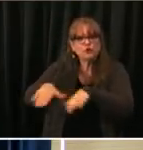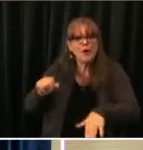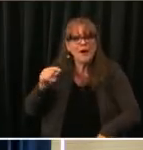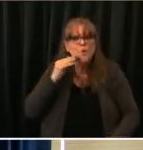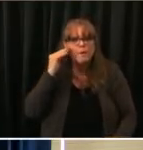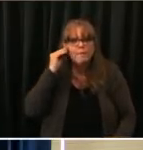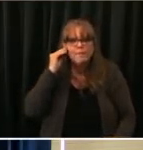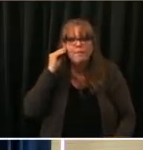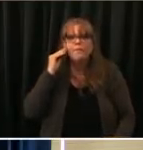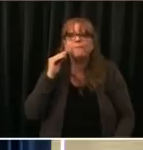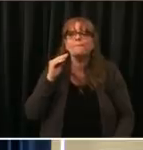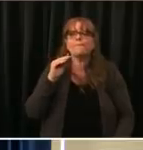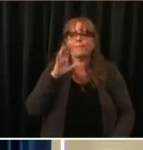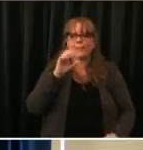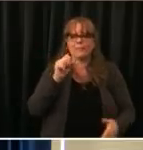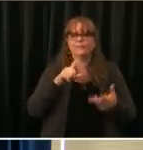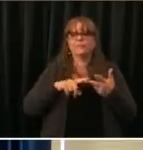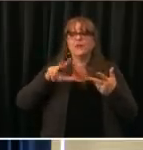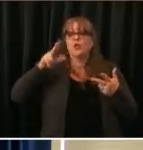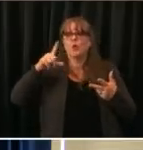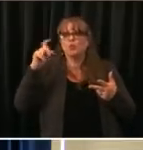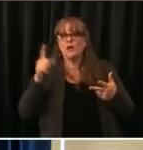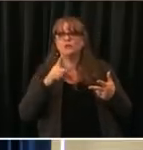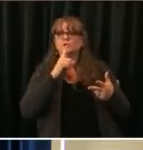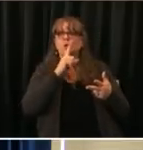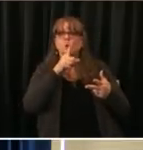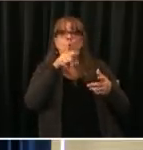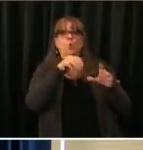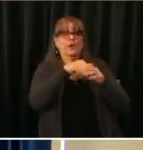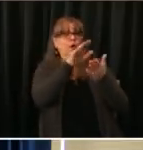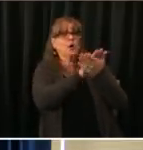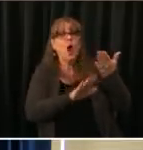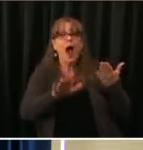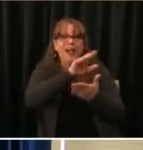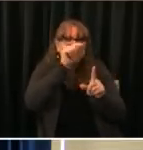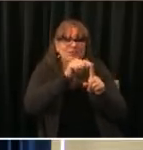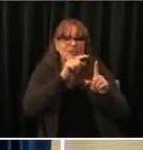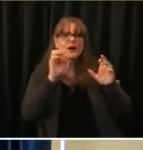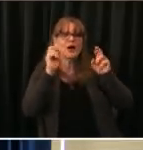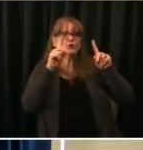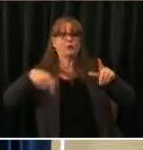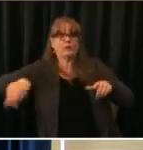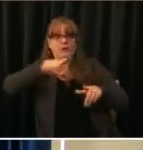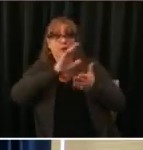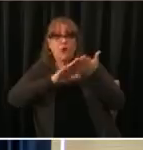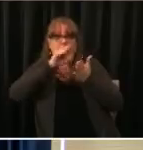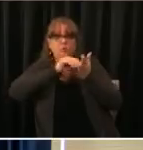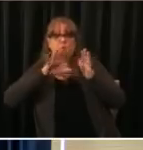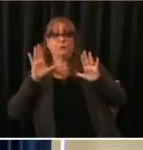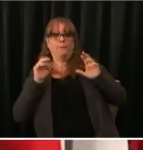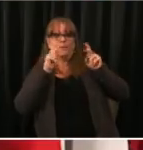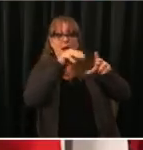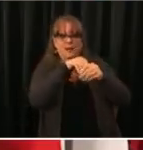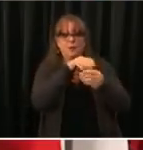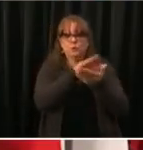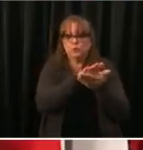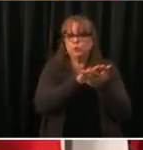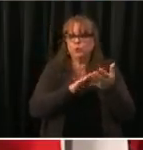higher education might be eligible, especially in community colleges where many of those professors have to be in person? No date